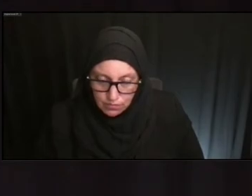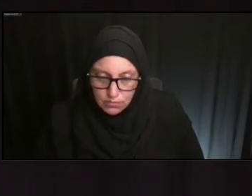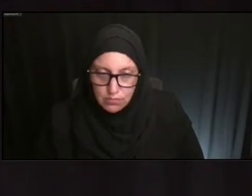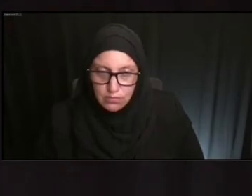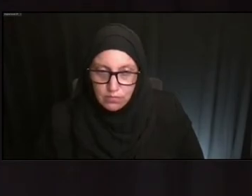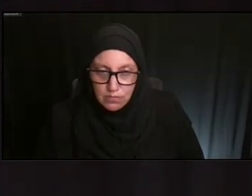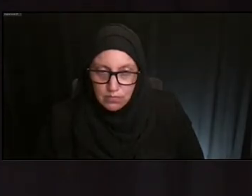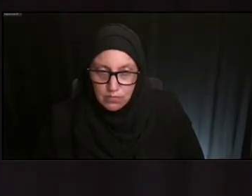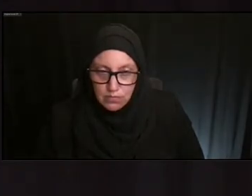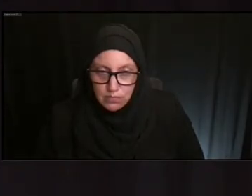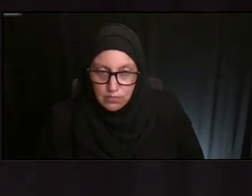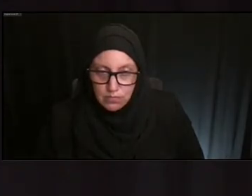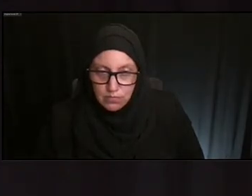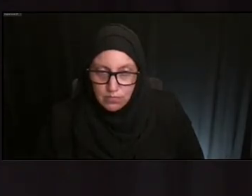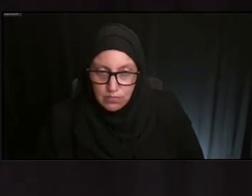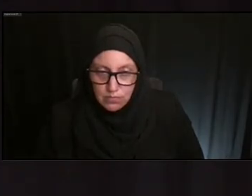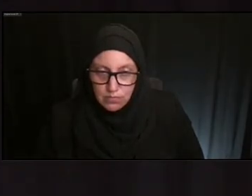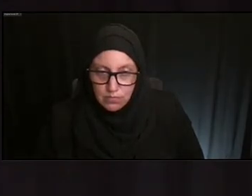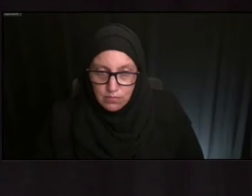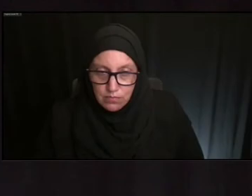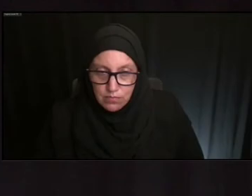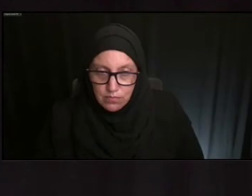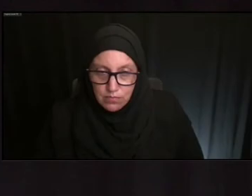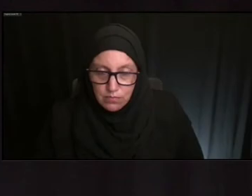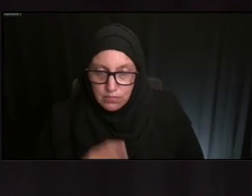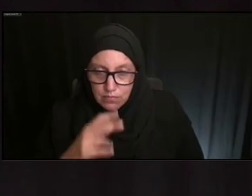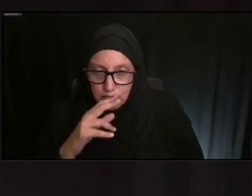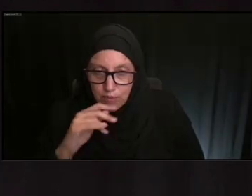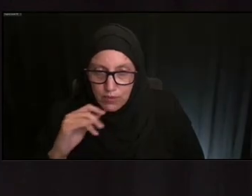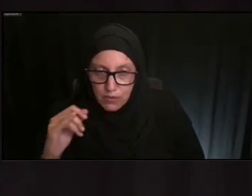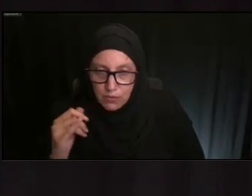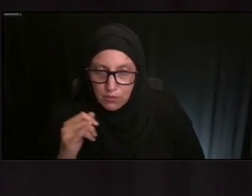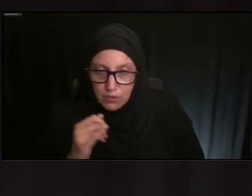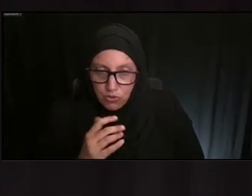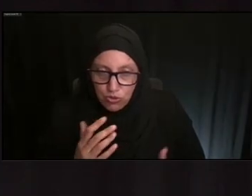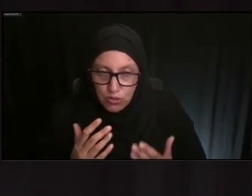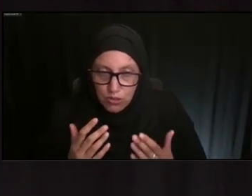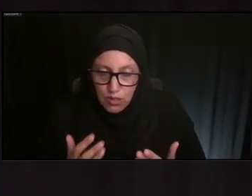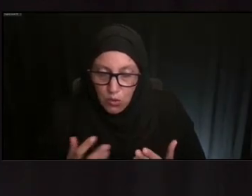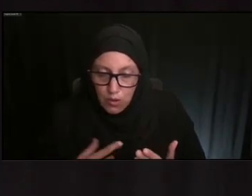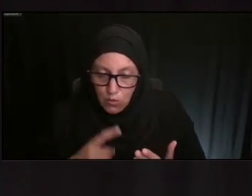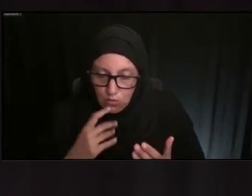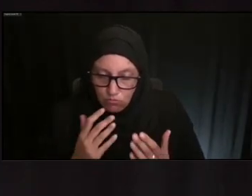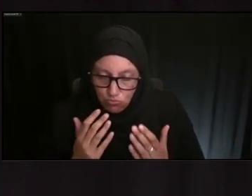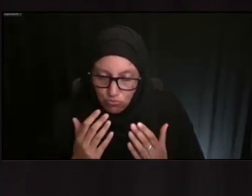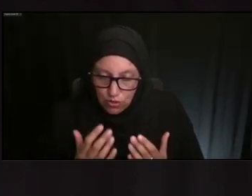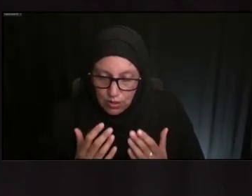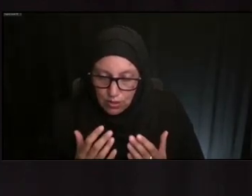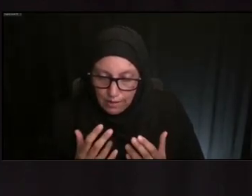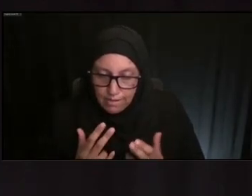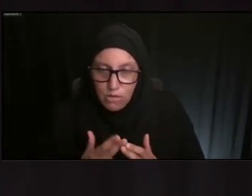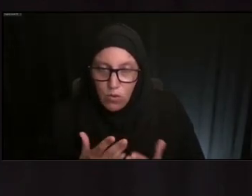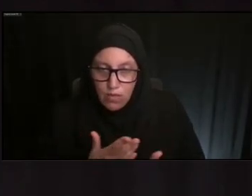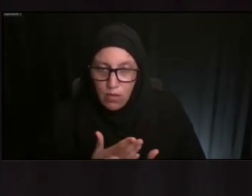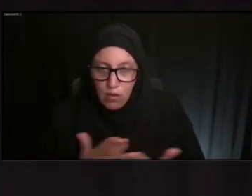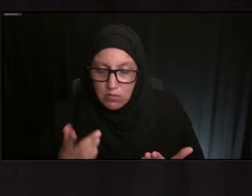Nargis Shirazi, Sakine Shirazi. Inshallah, we will pray and we do dua for all.